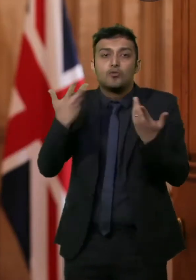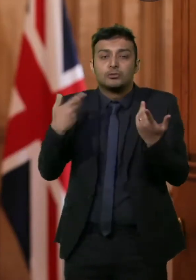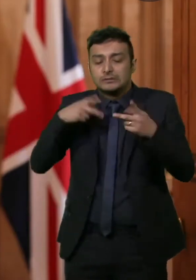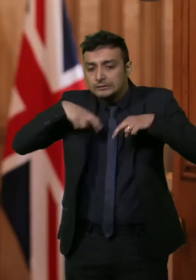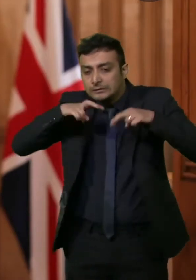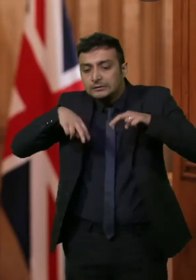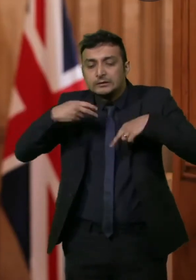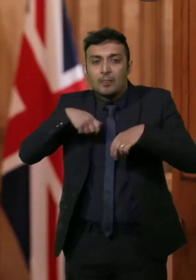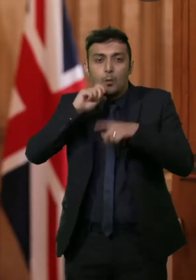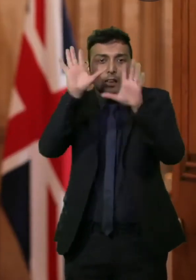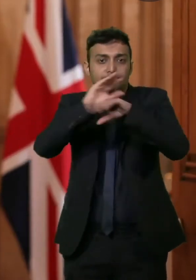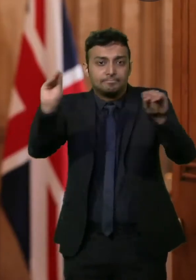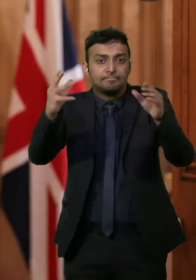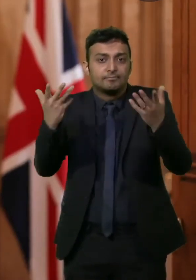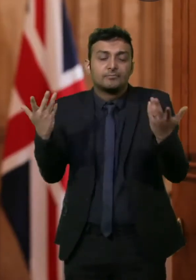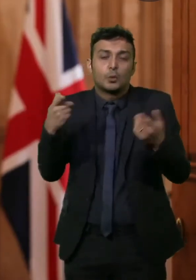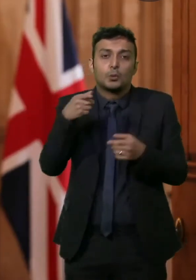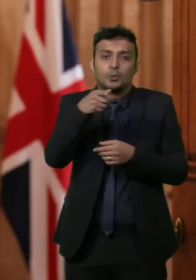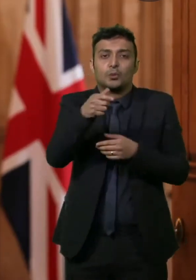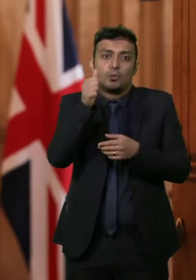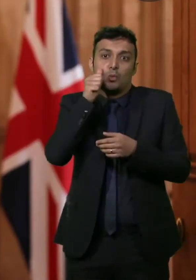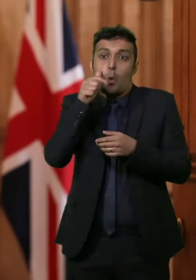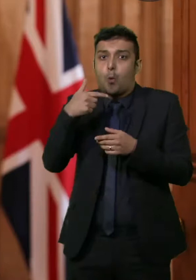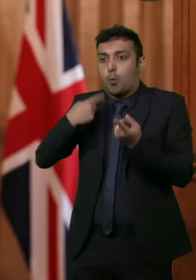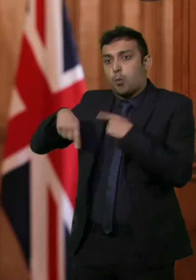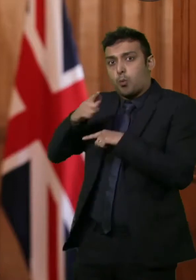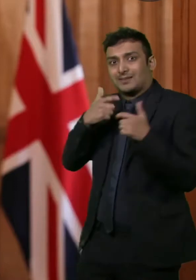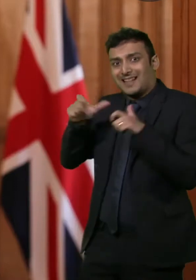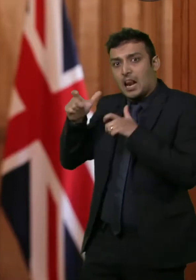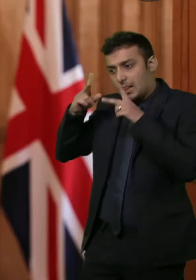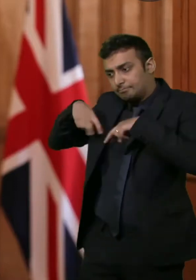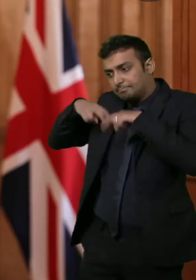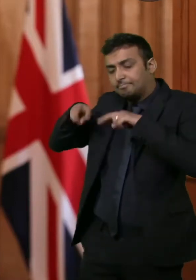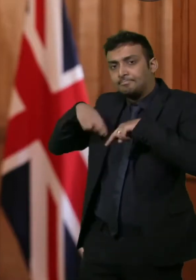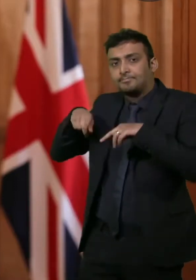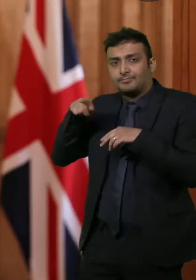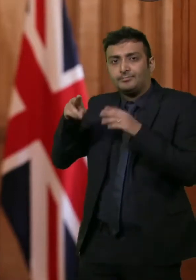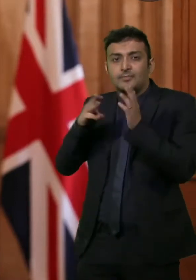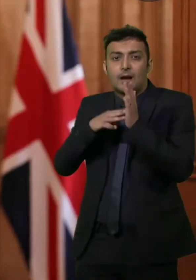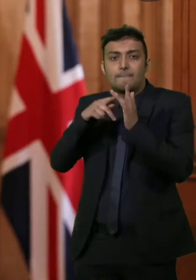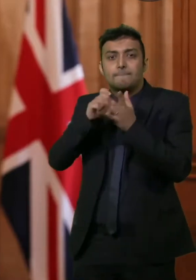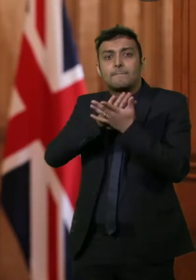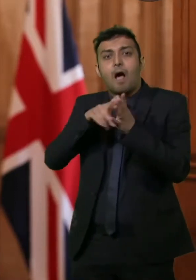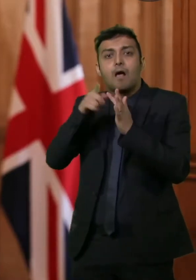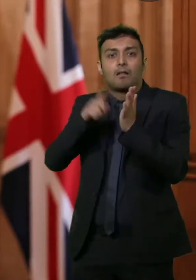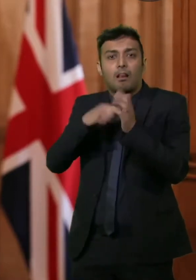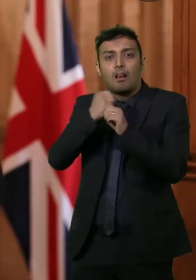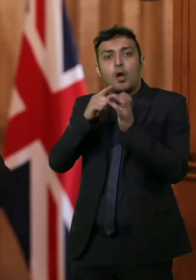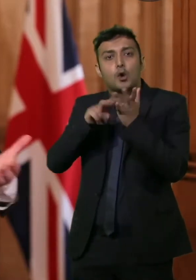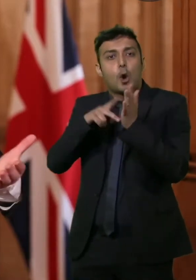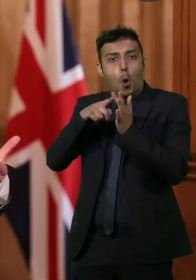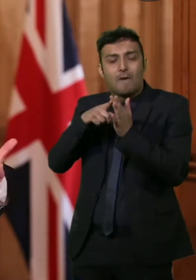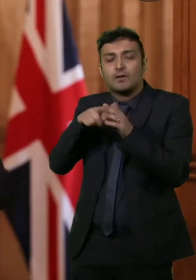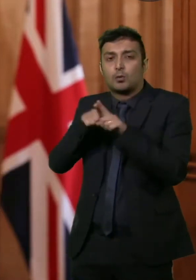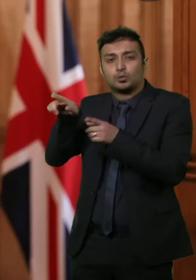know, work is being done by Michael Gove, the Chancellor of the Duchy of Lancaster, on that whole issue. It's a novel